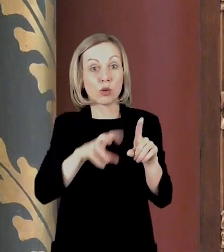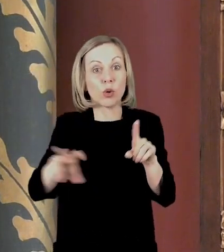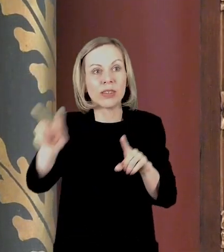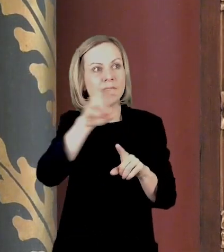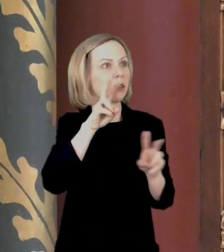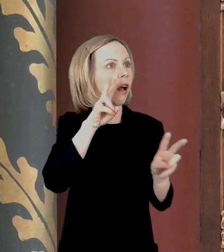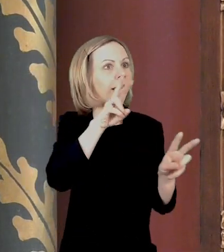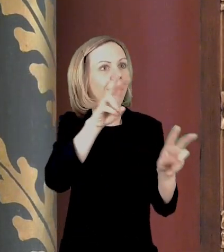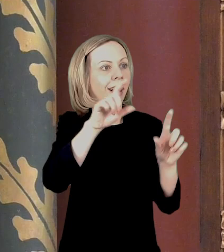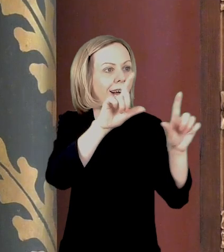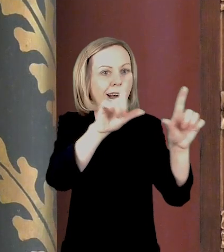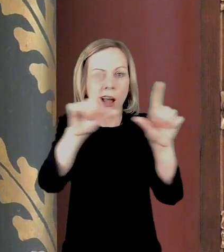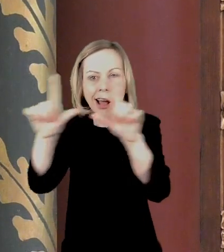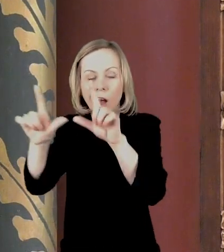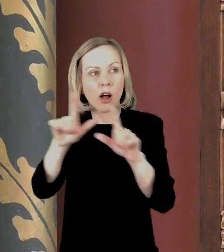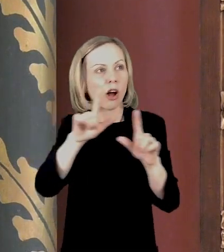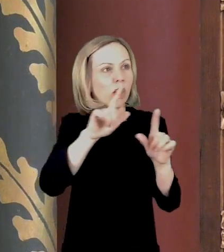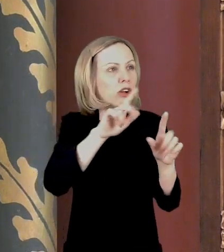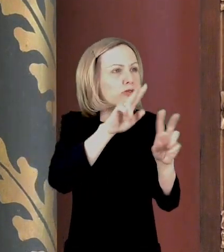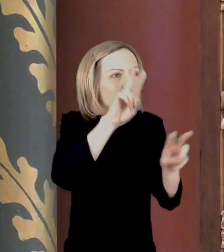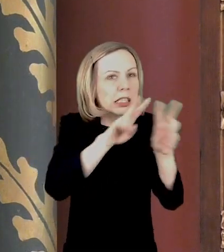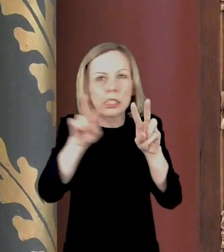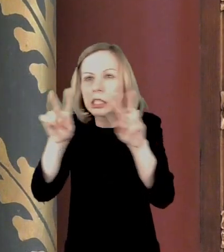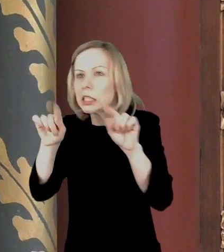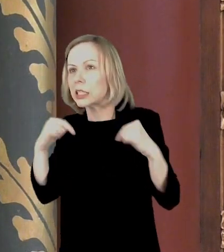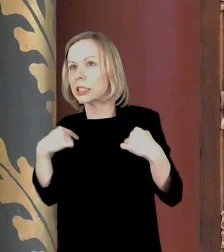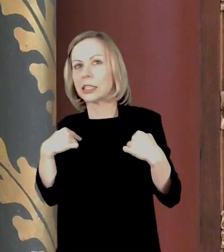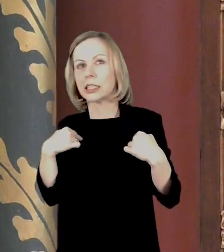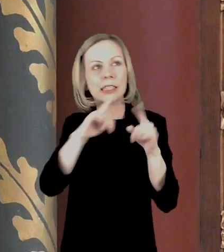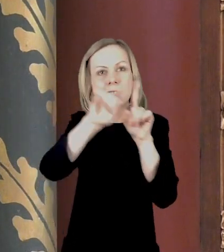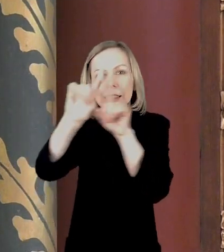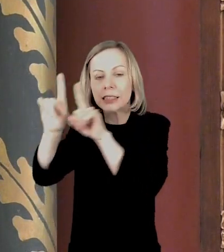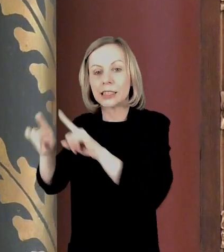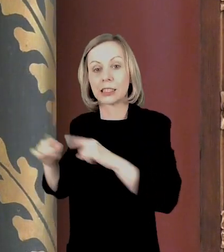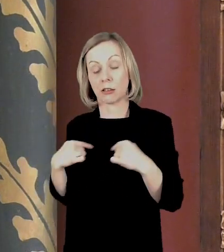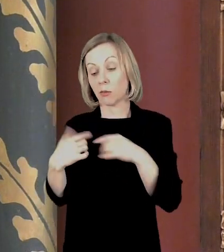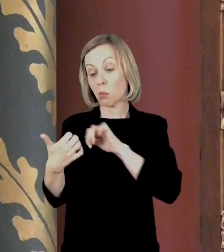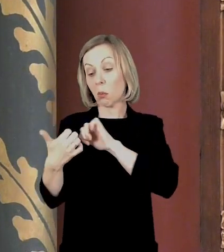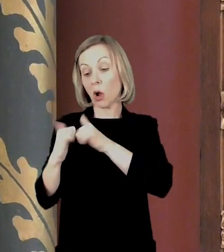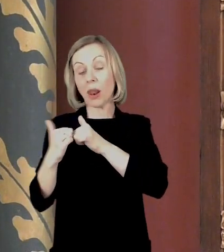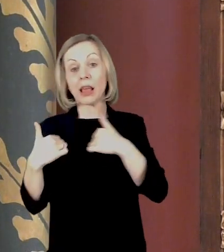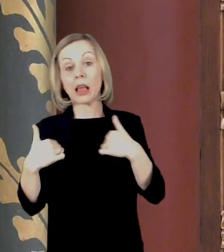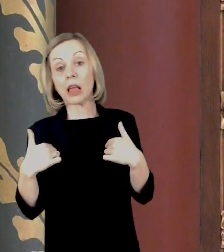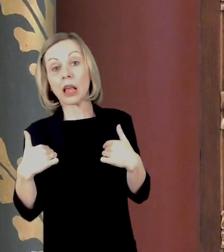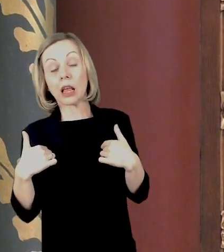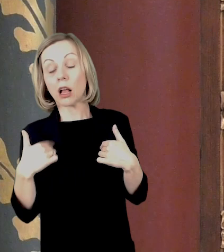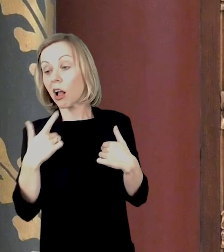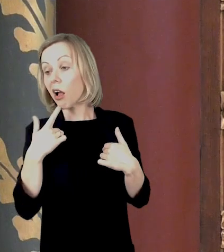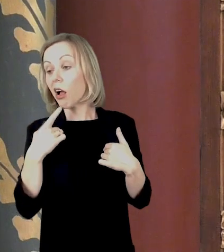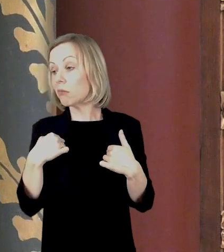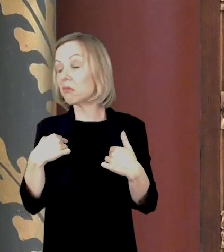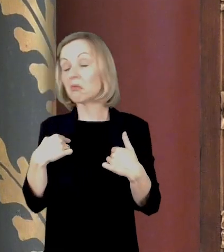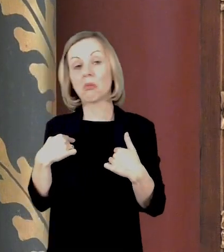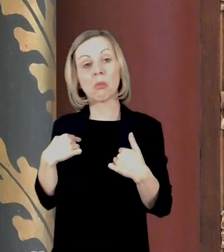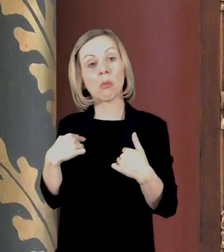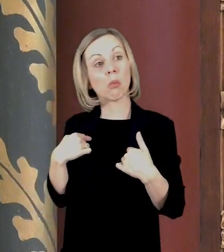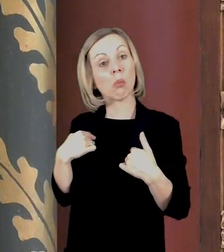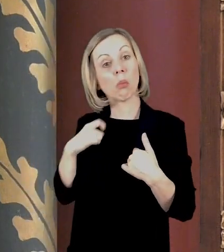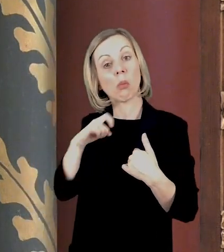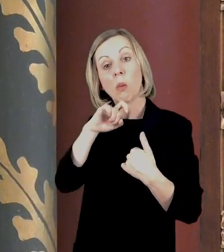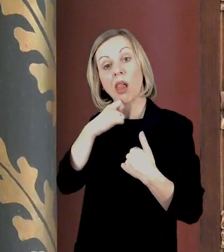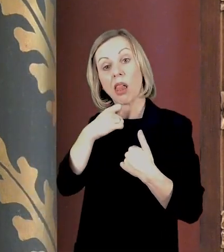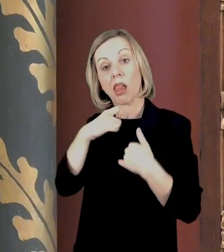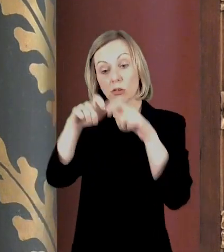was written on them. One of my colleagues there said, "You know, when my time comes, I'm just going to have a large question